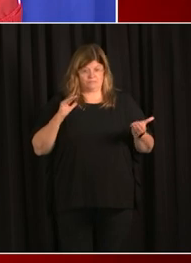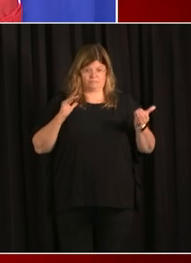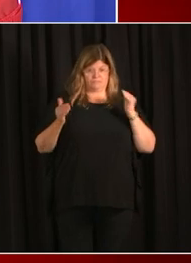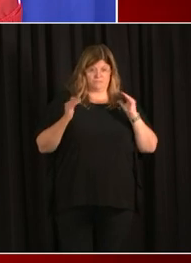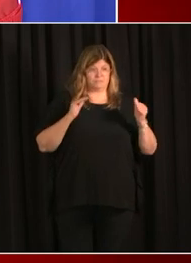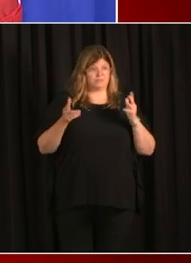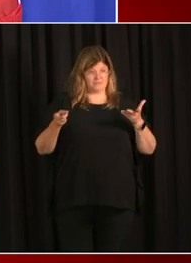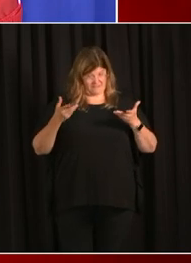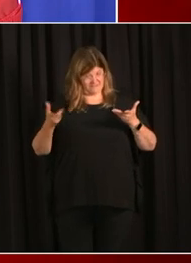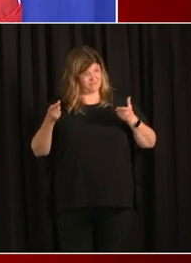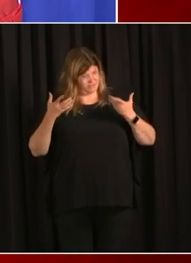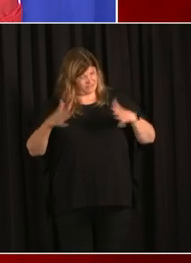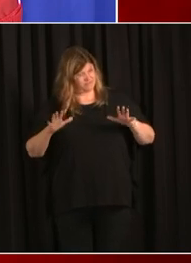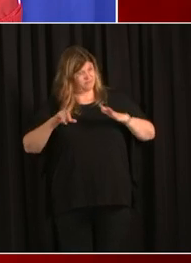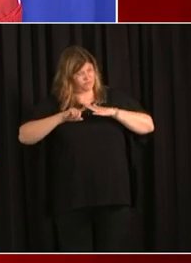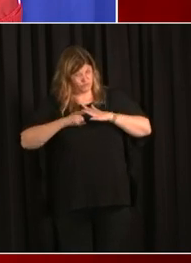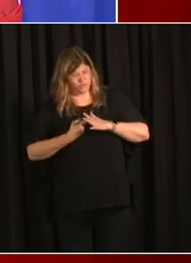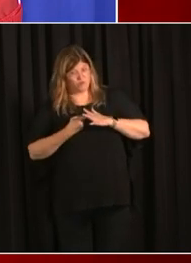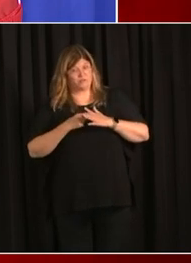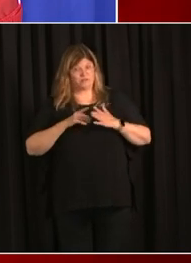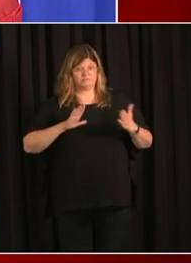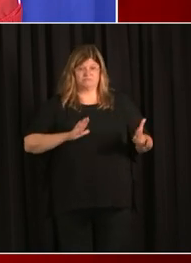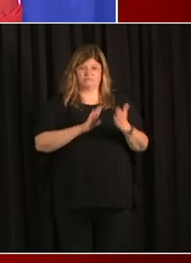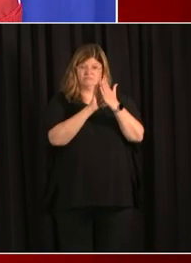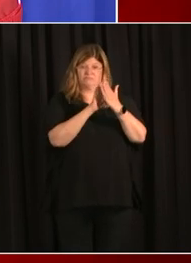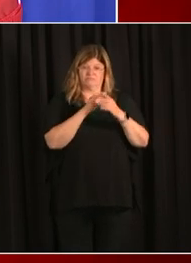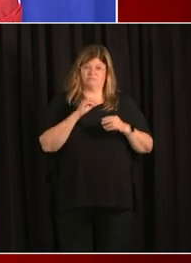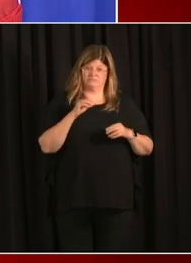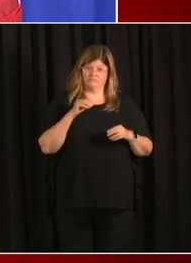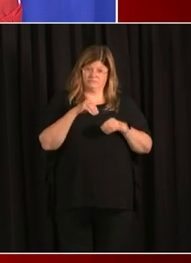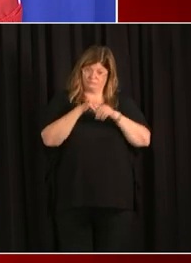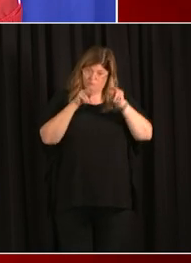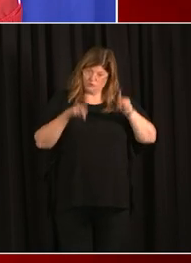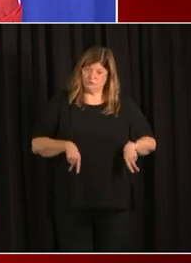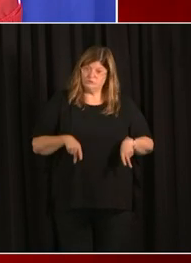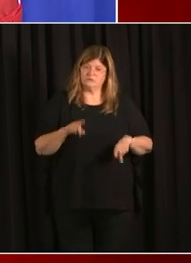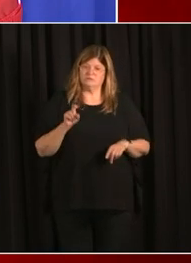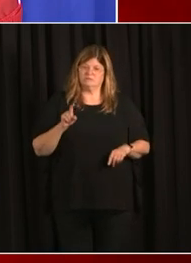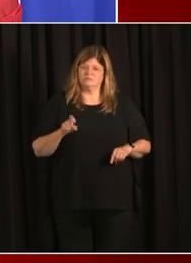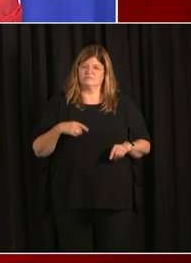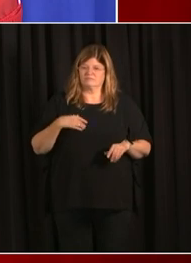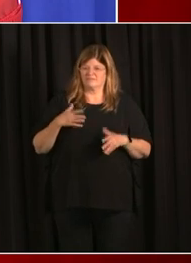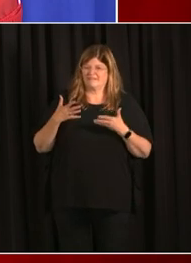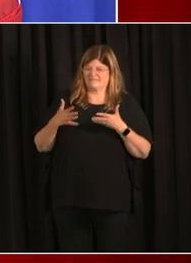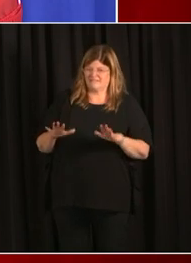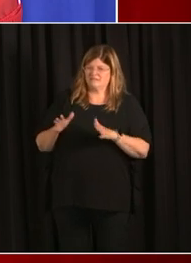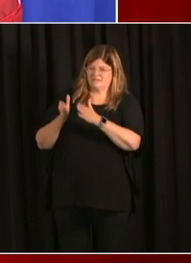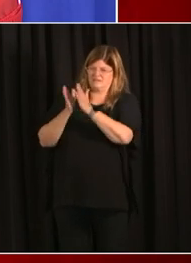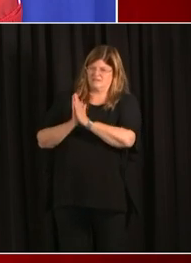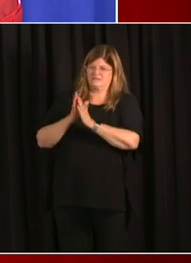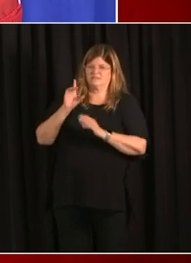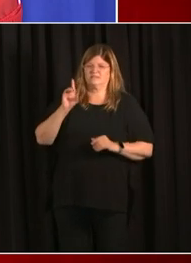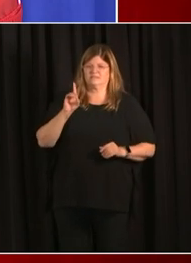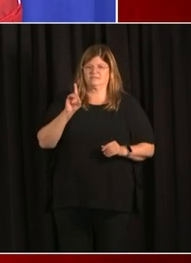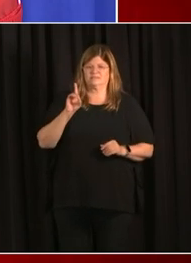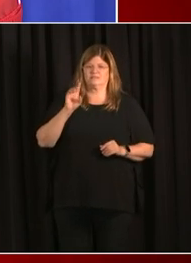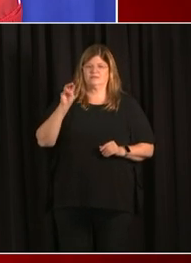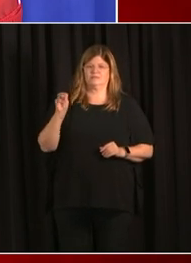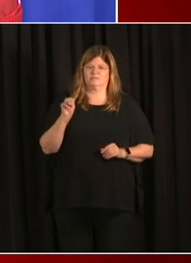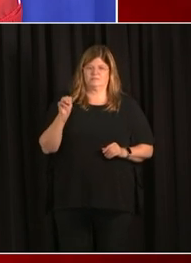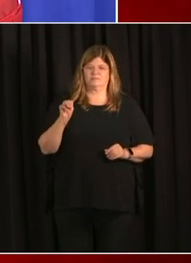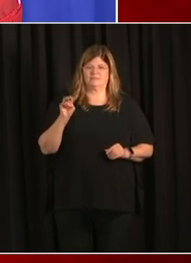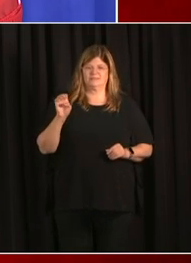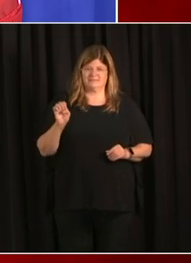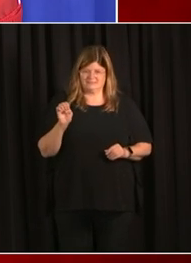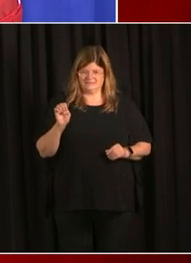already, having any test positive cases? We have, we've asked the DME to kind of